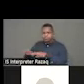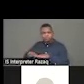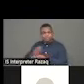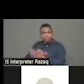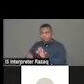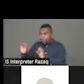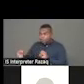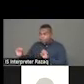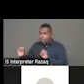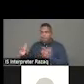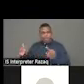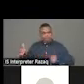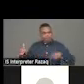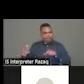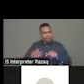ubumuga.